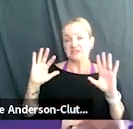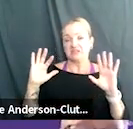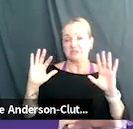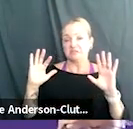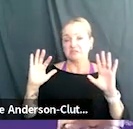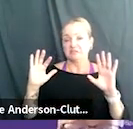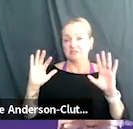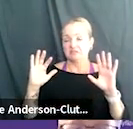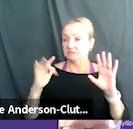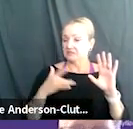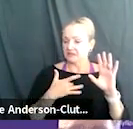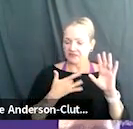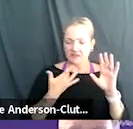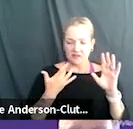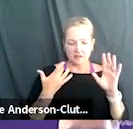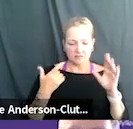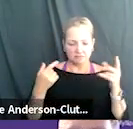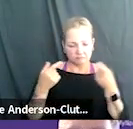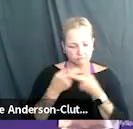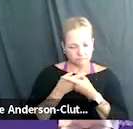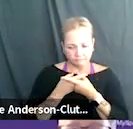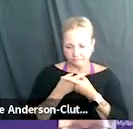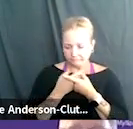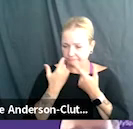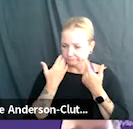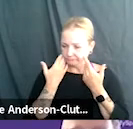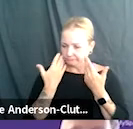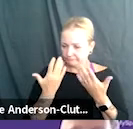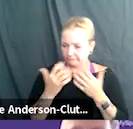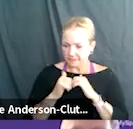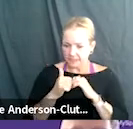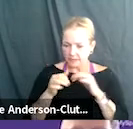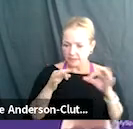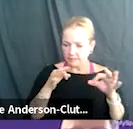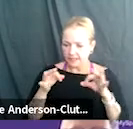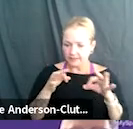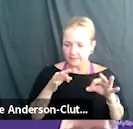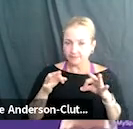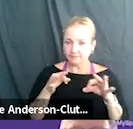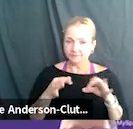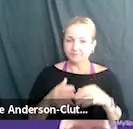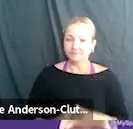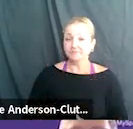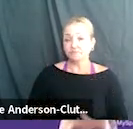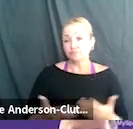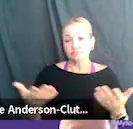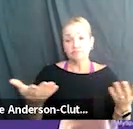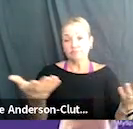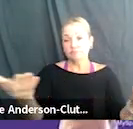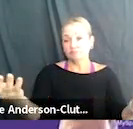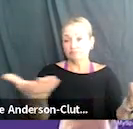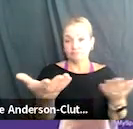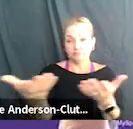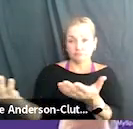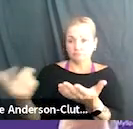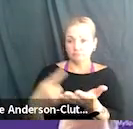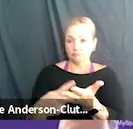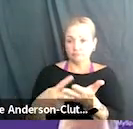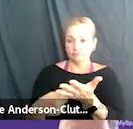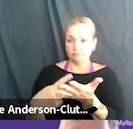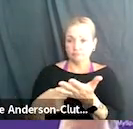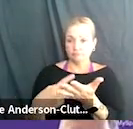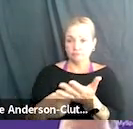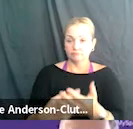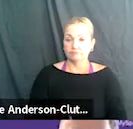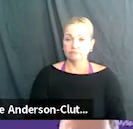least interesting to me, and I don't know how to explain it. So I would like to open the floor if anybody has any